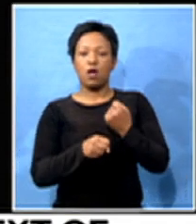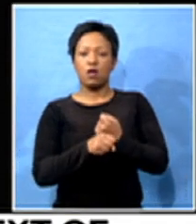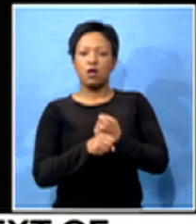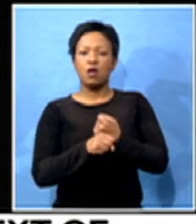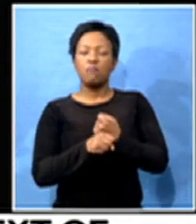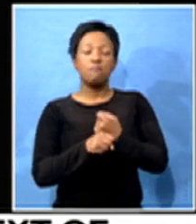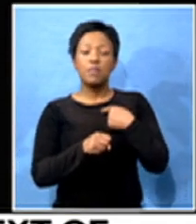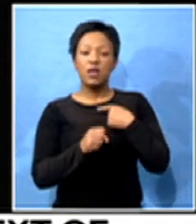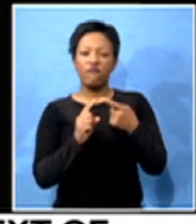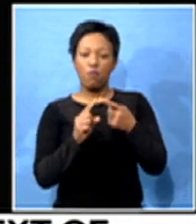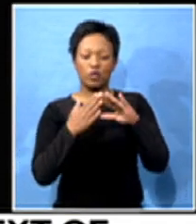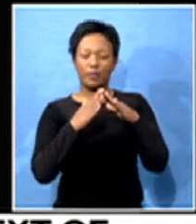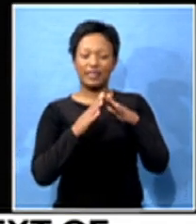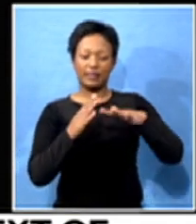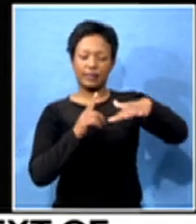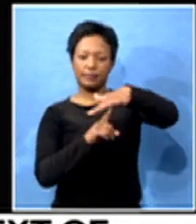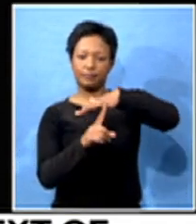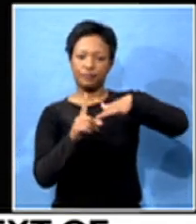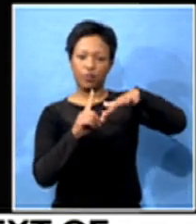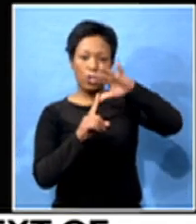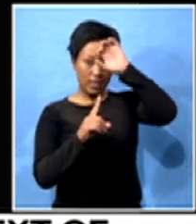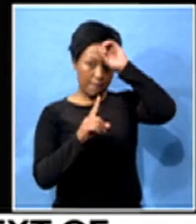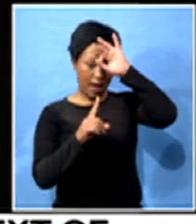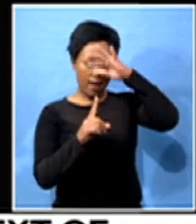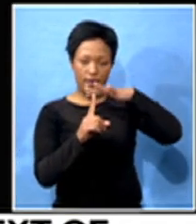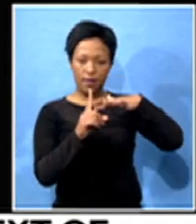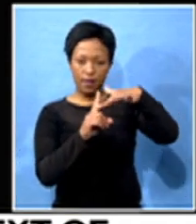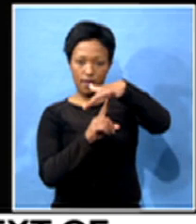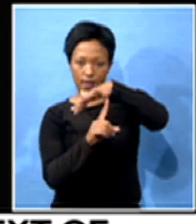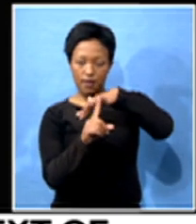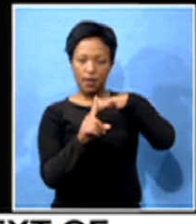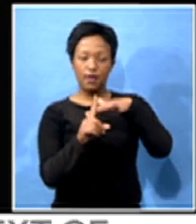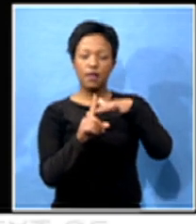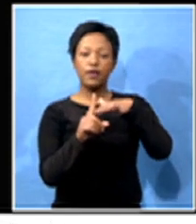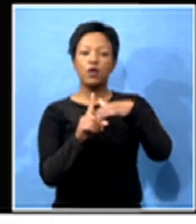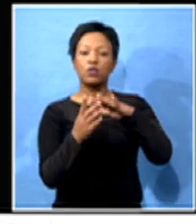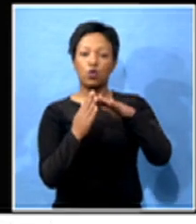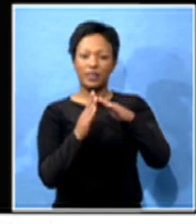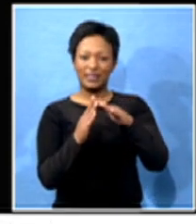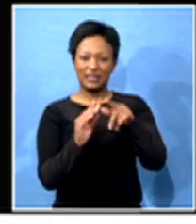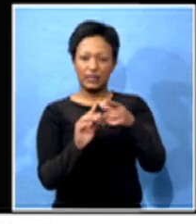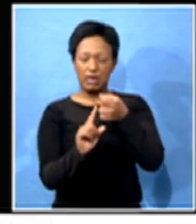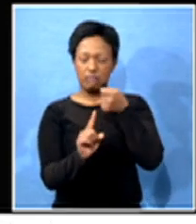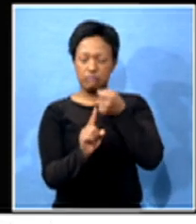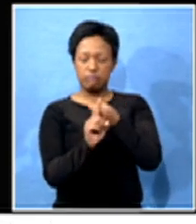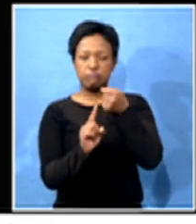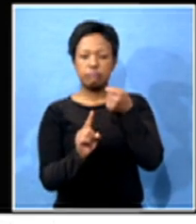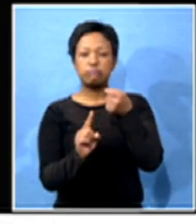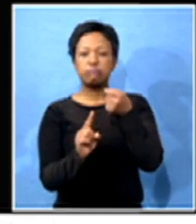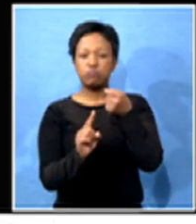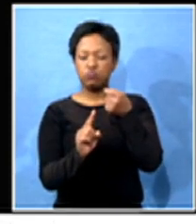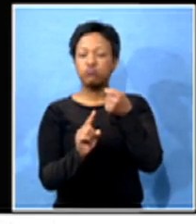communities. The impacts of mining around those communities